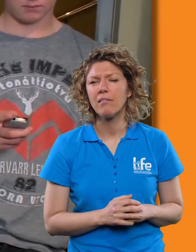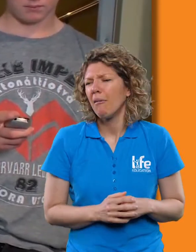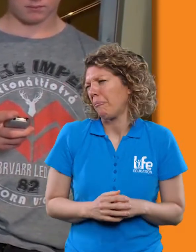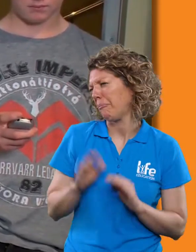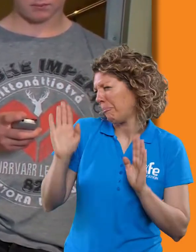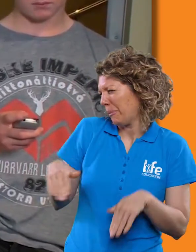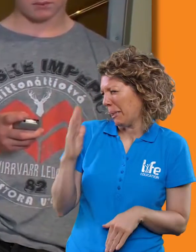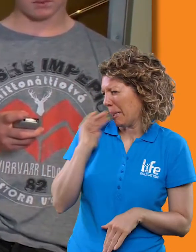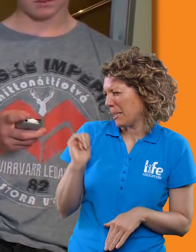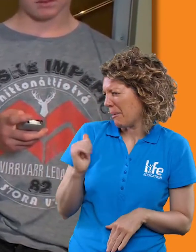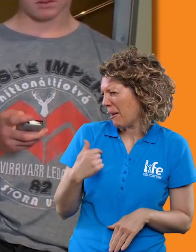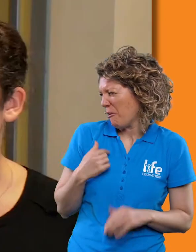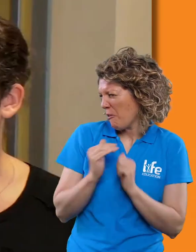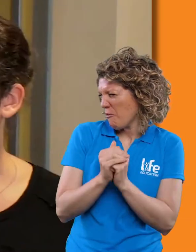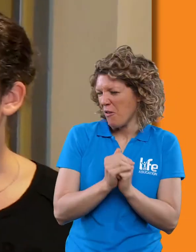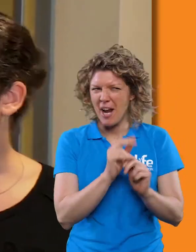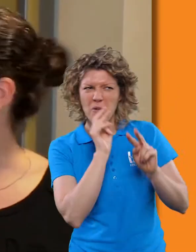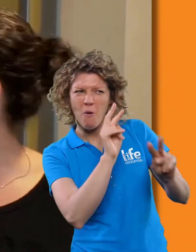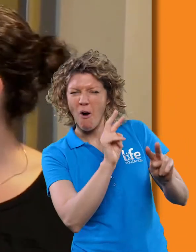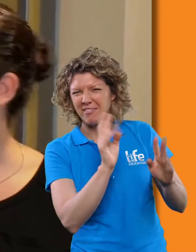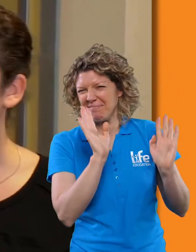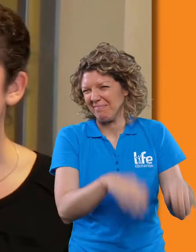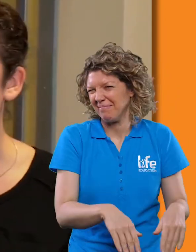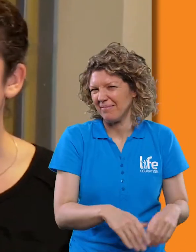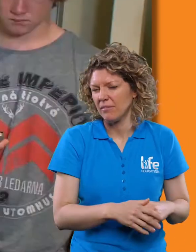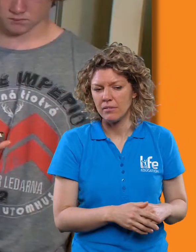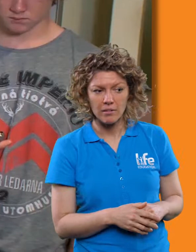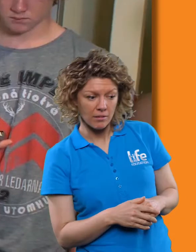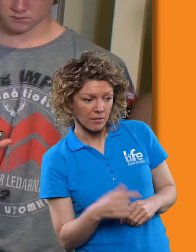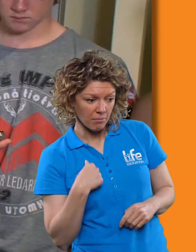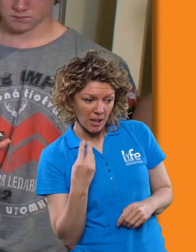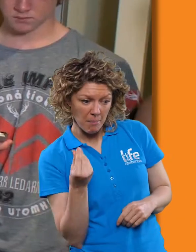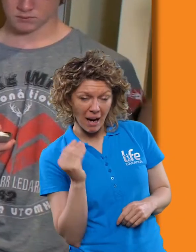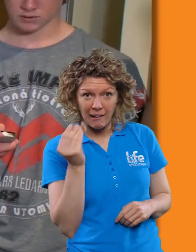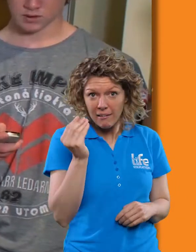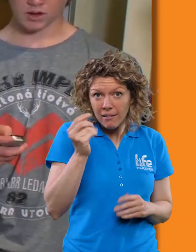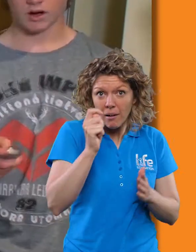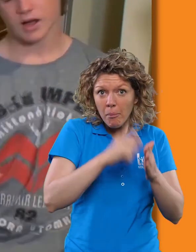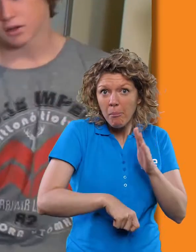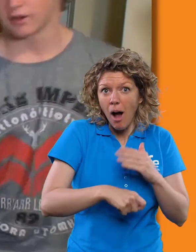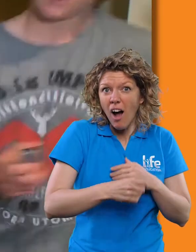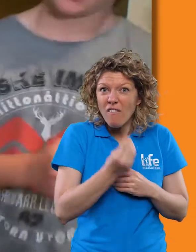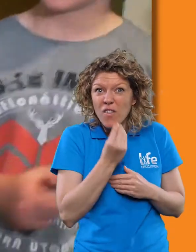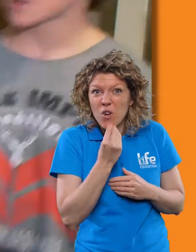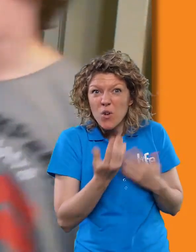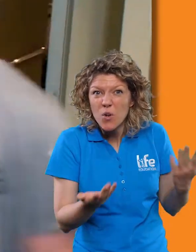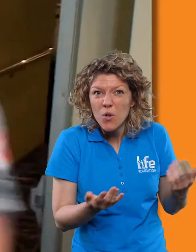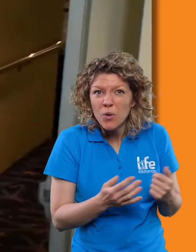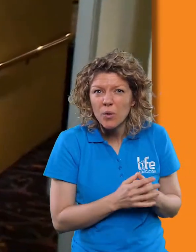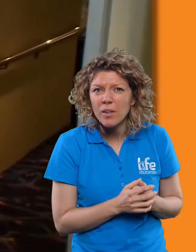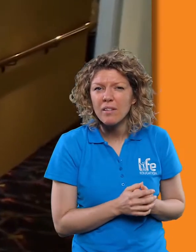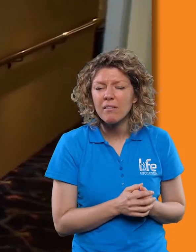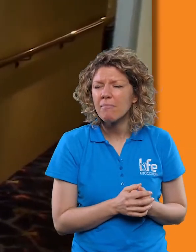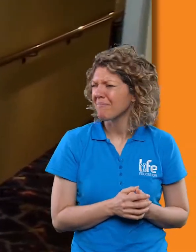say. Got my $20. I'm starving. And I sort of want to see the film. So you don't care about Gabby? Oh, come on. It's just down the